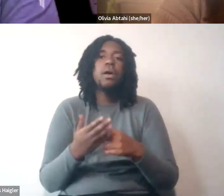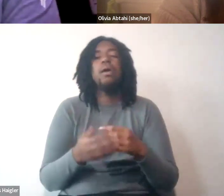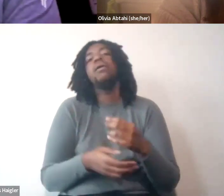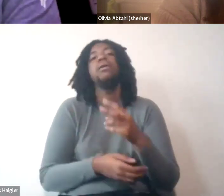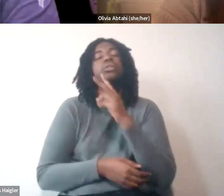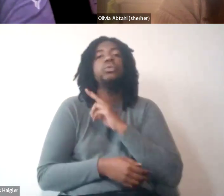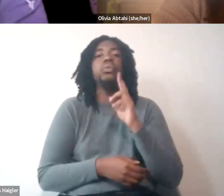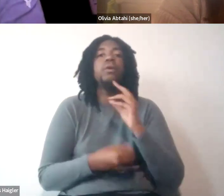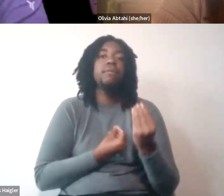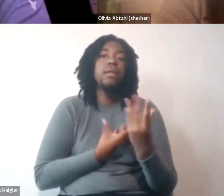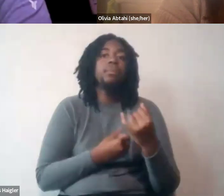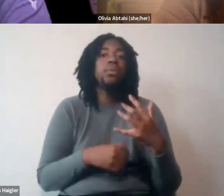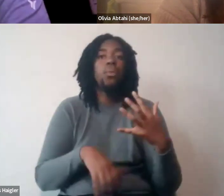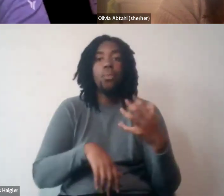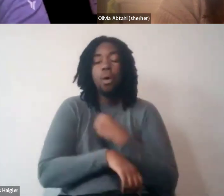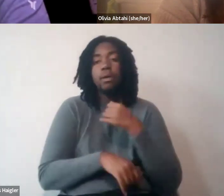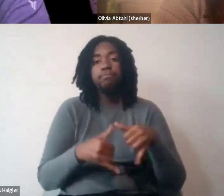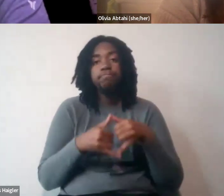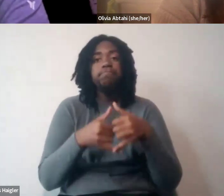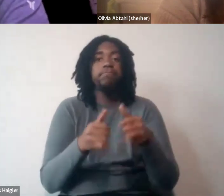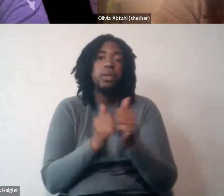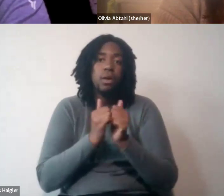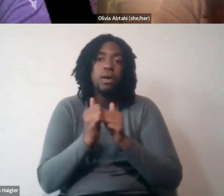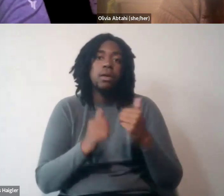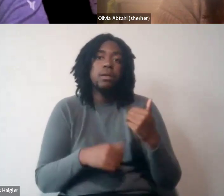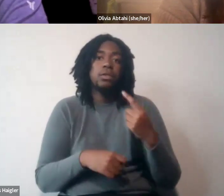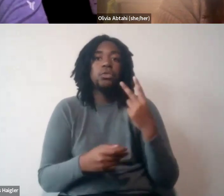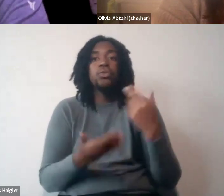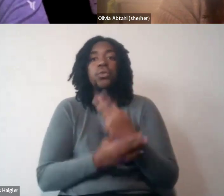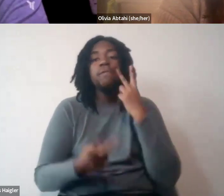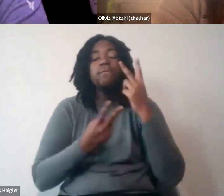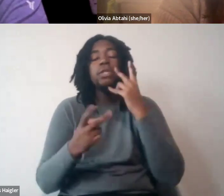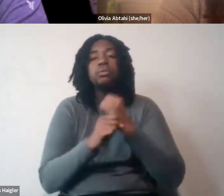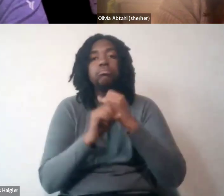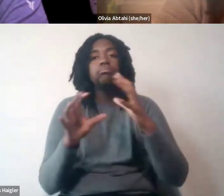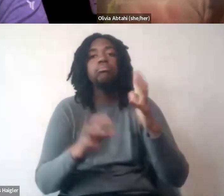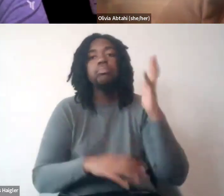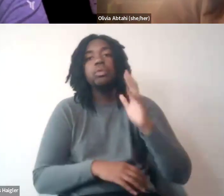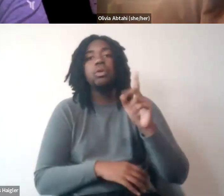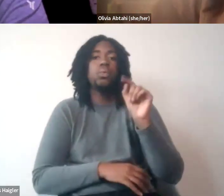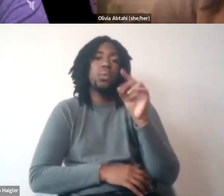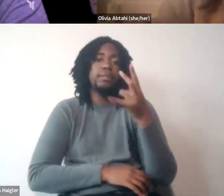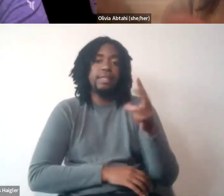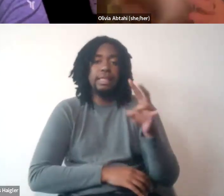Visions Writing Contest back in 2017, and it is due to be released this August.